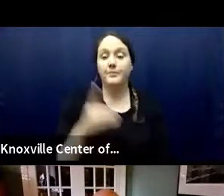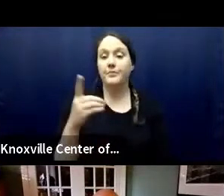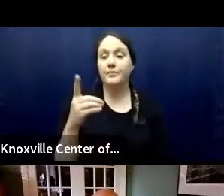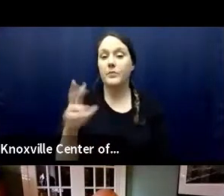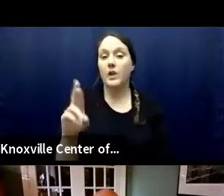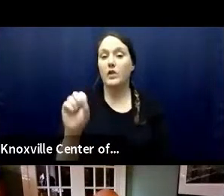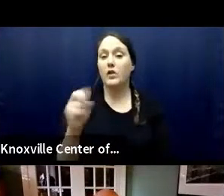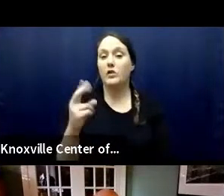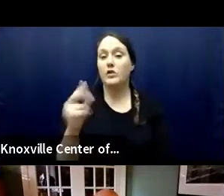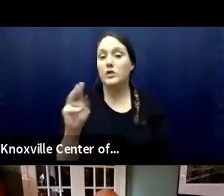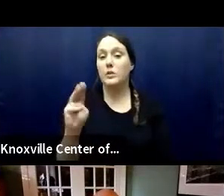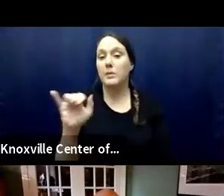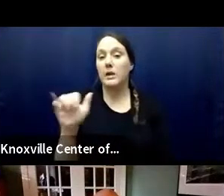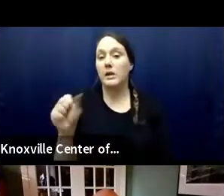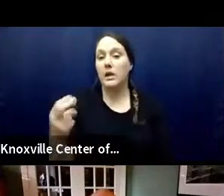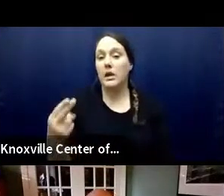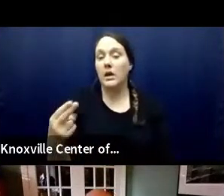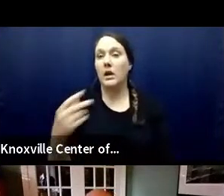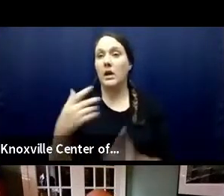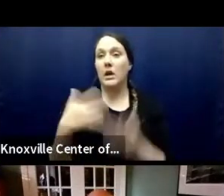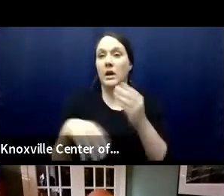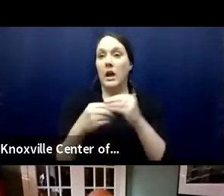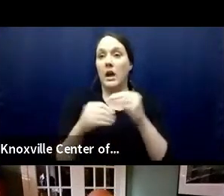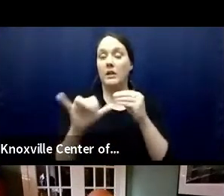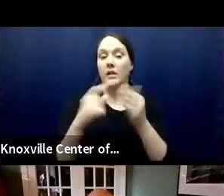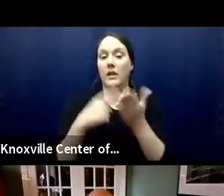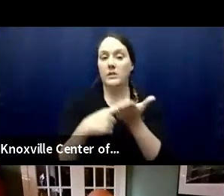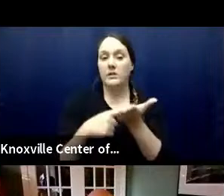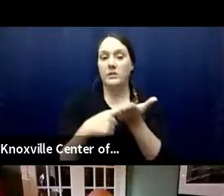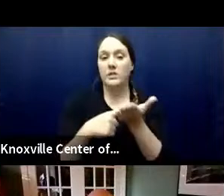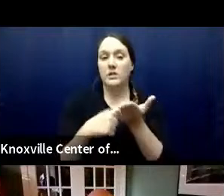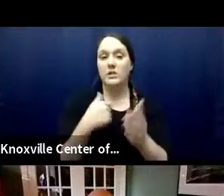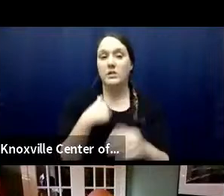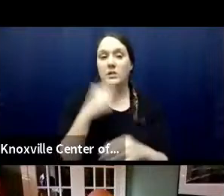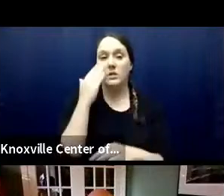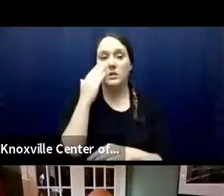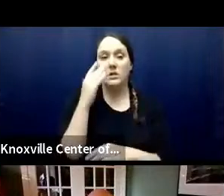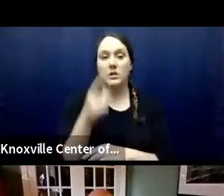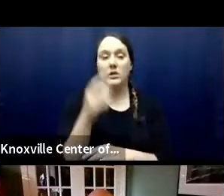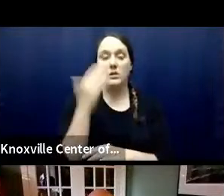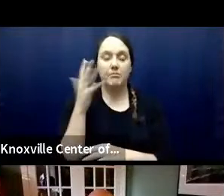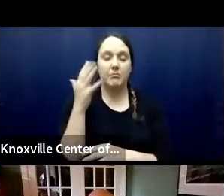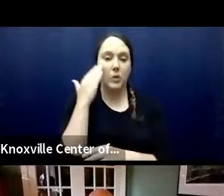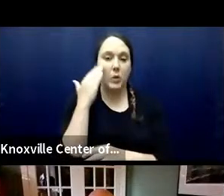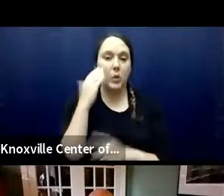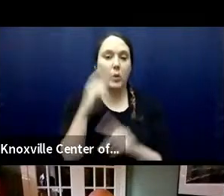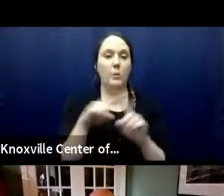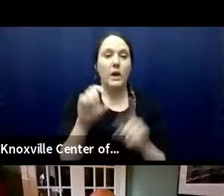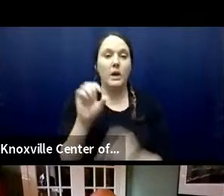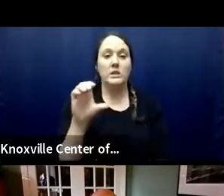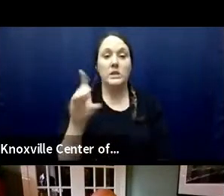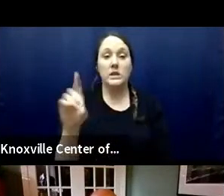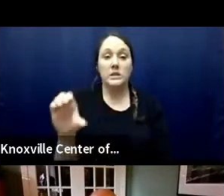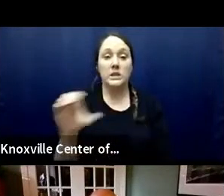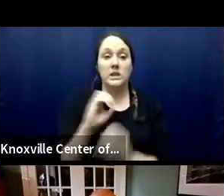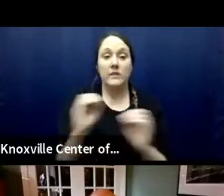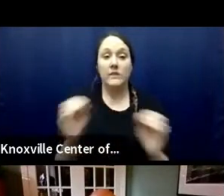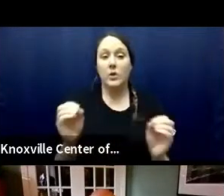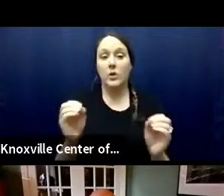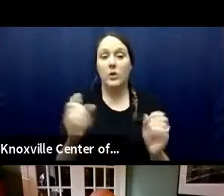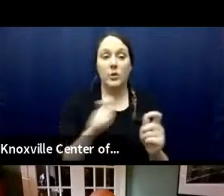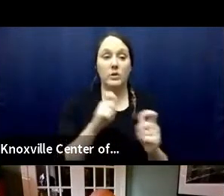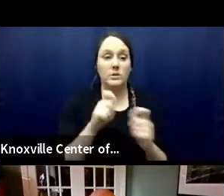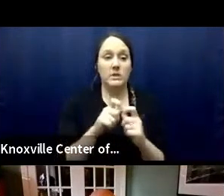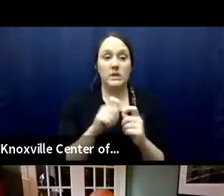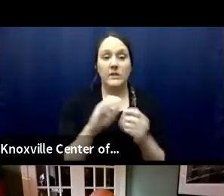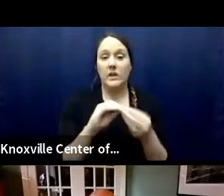Shamiyeh, to add to that discussion, you know, and I know you're aware of this, but the CDC does not have any